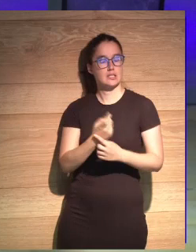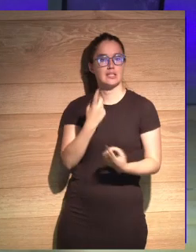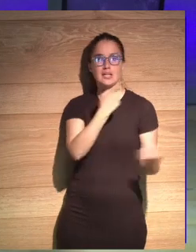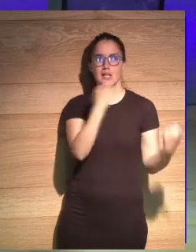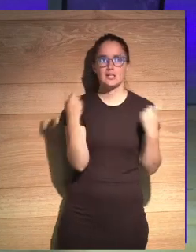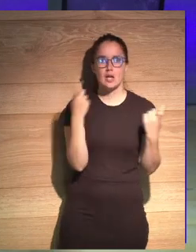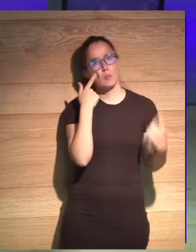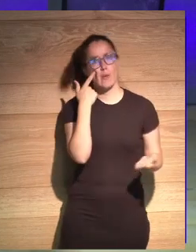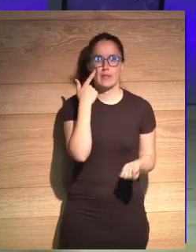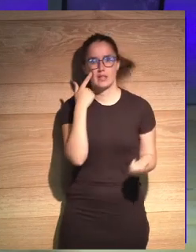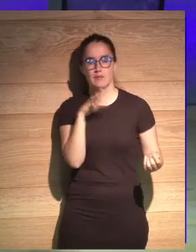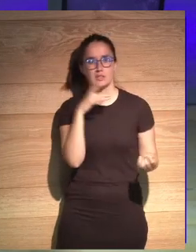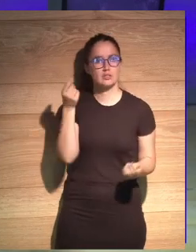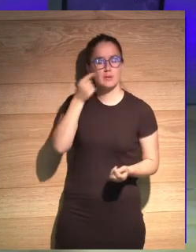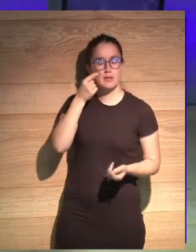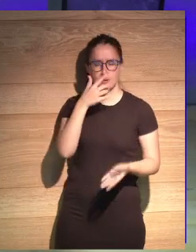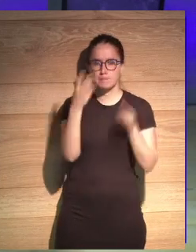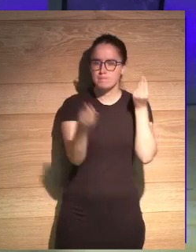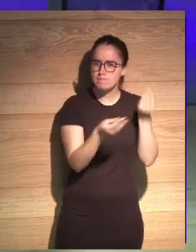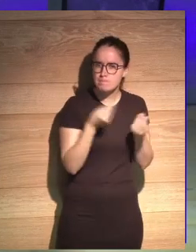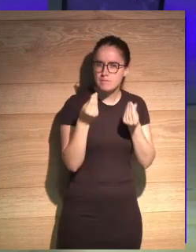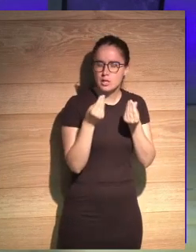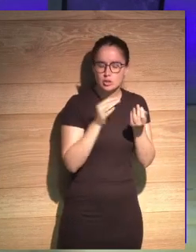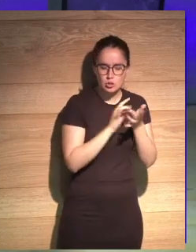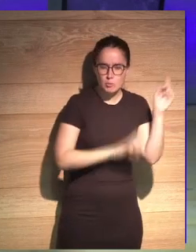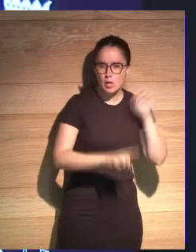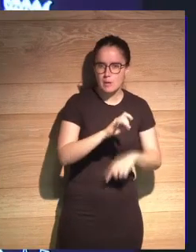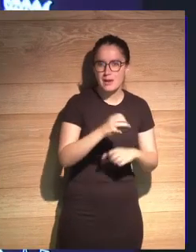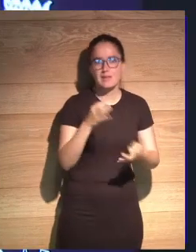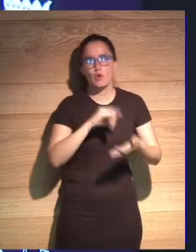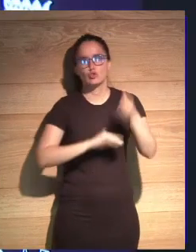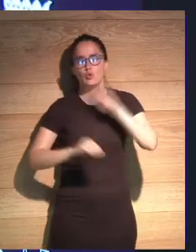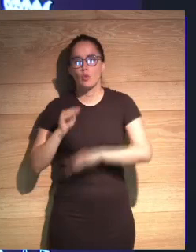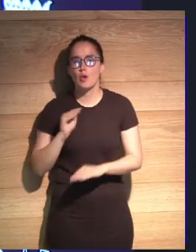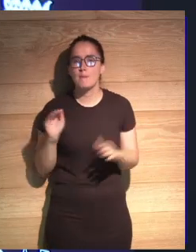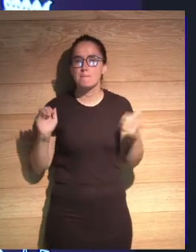complicated. And also this need to be investigator